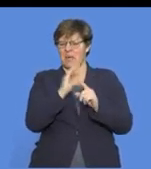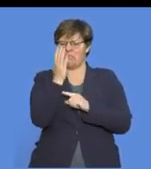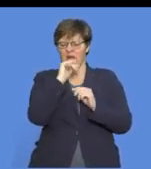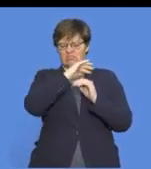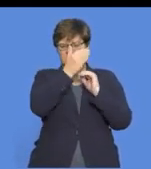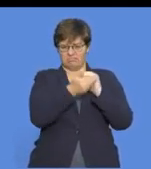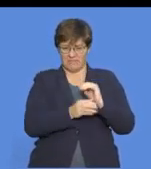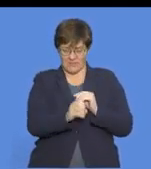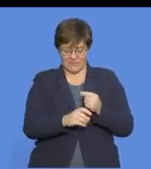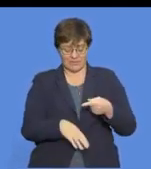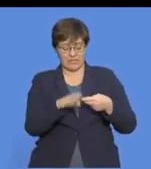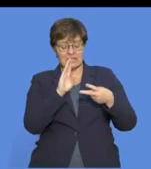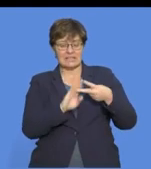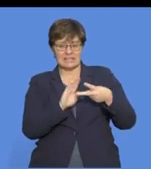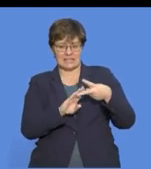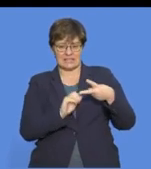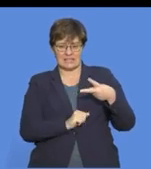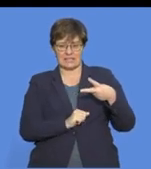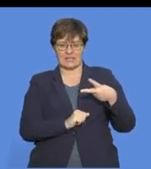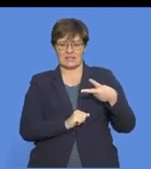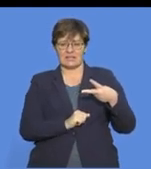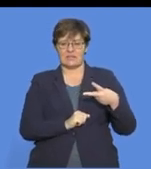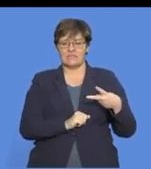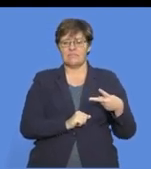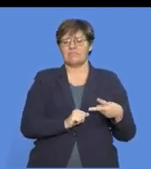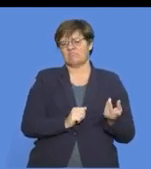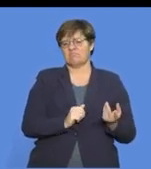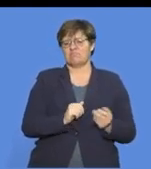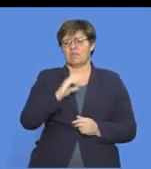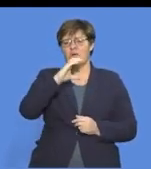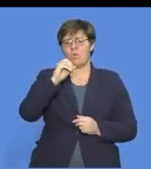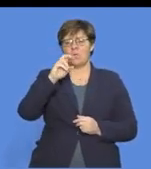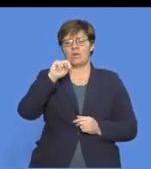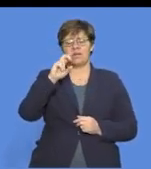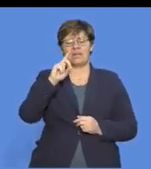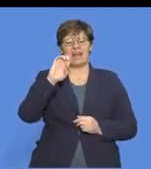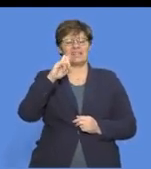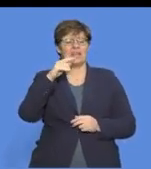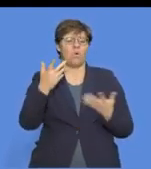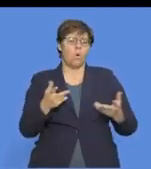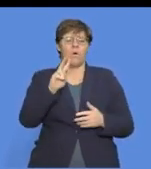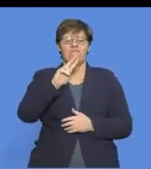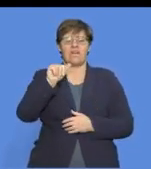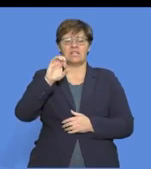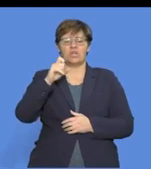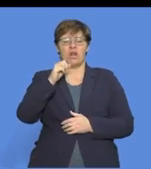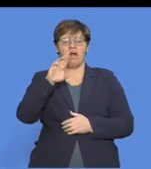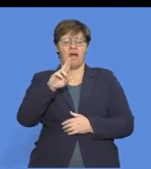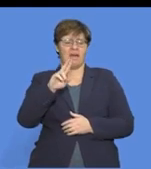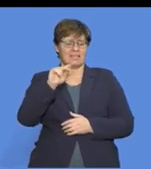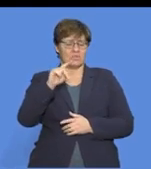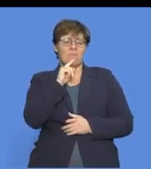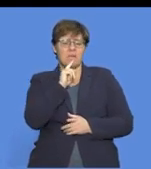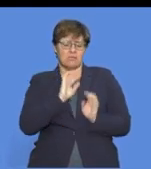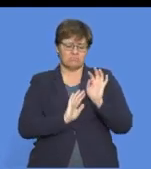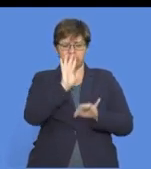bit like your skin. The second one is the conducting or vascular tissue, which is a bit like your blood. It takes